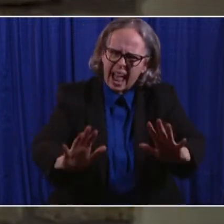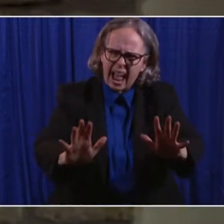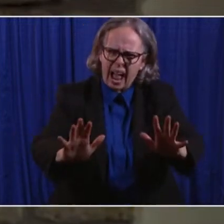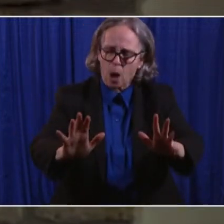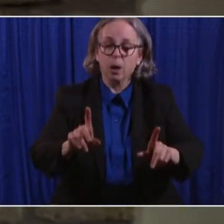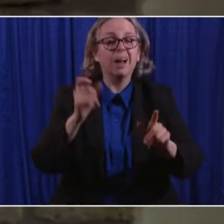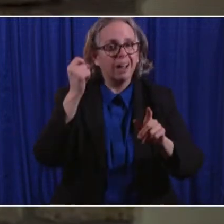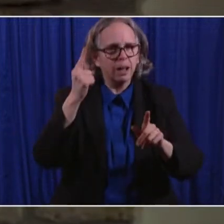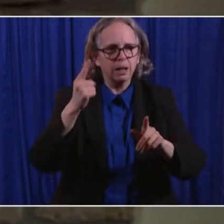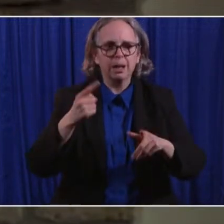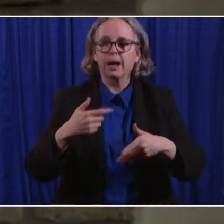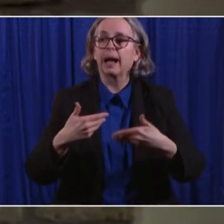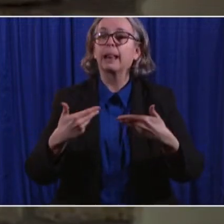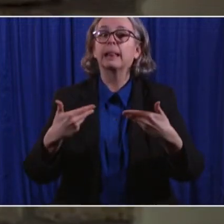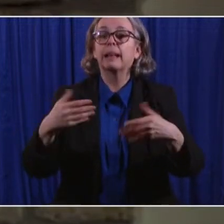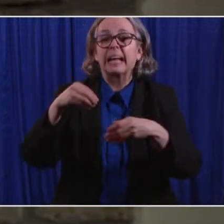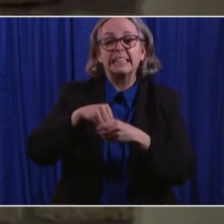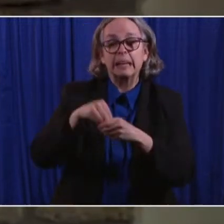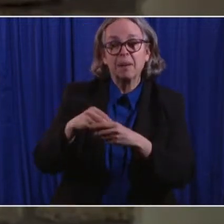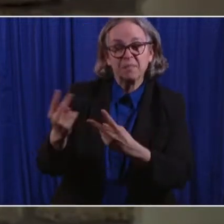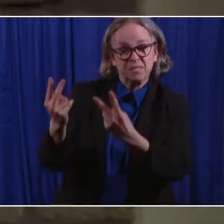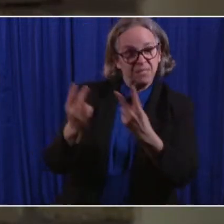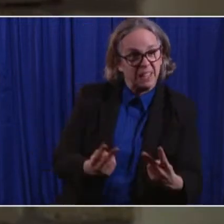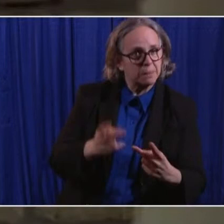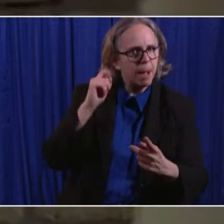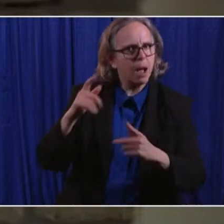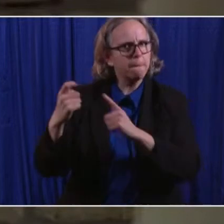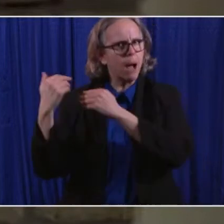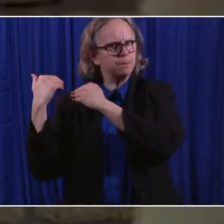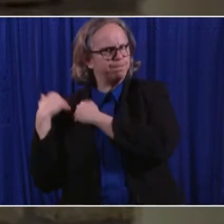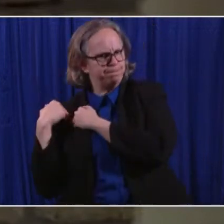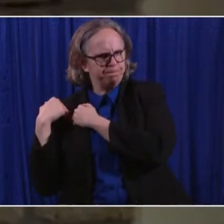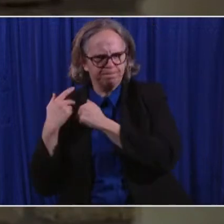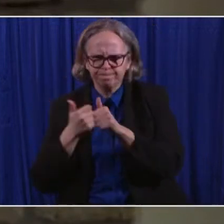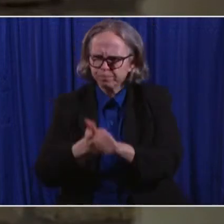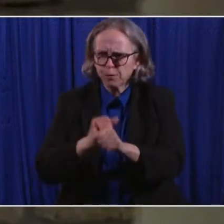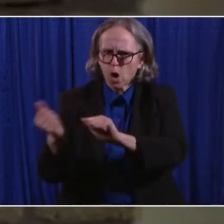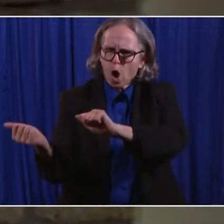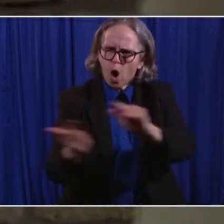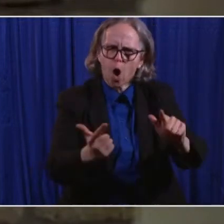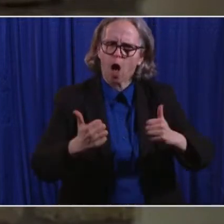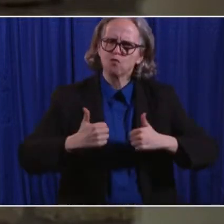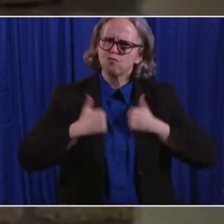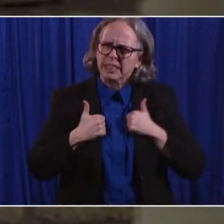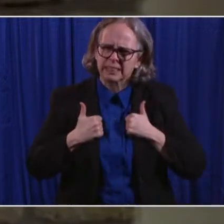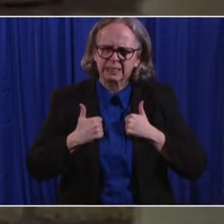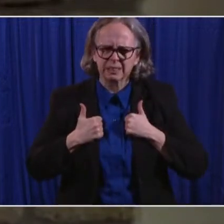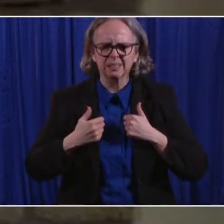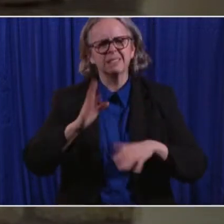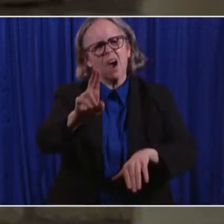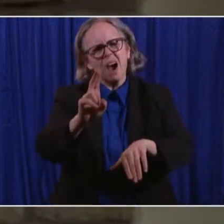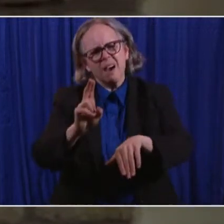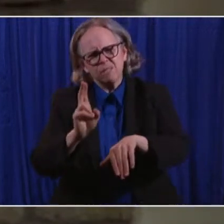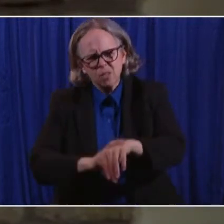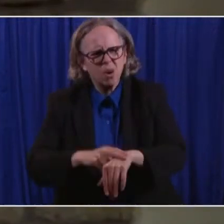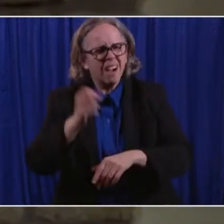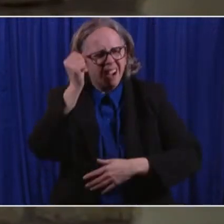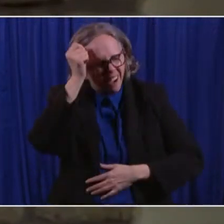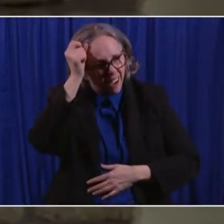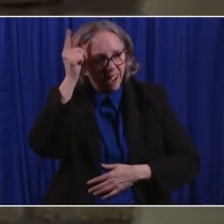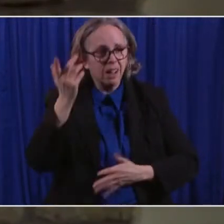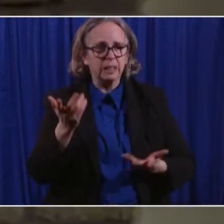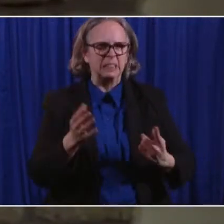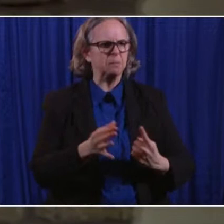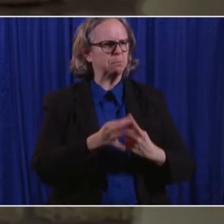resident or of the visitor. Of course, there'll be some exceptions to this, such as when a facility is experiencing an outbreak of